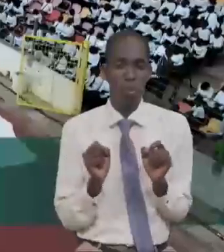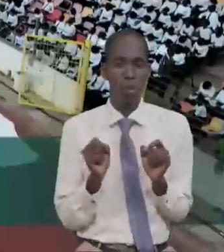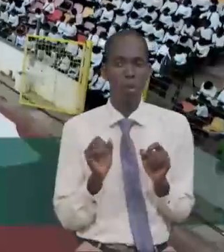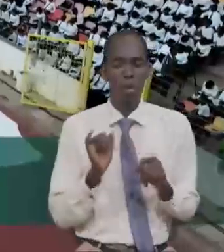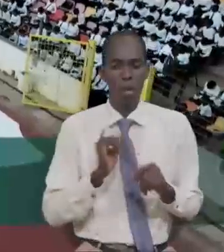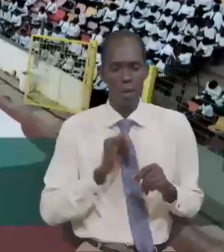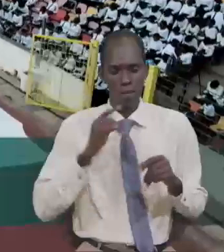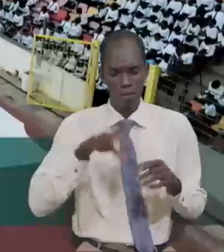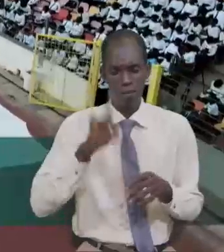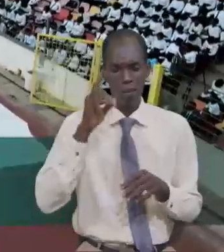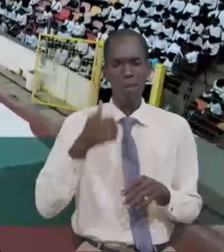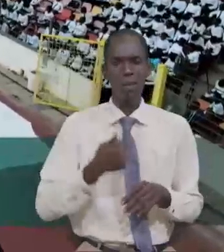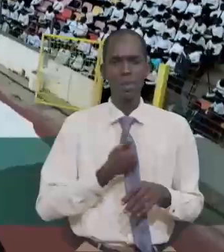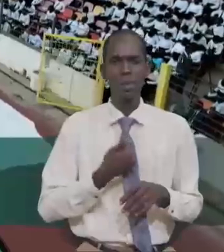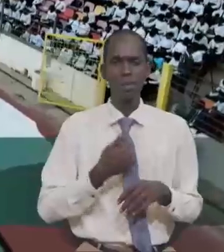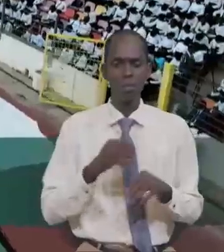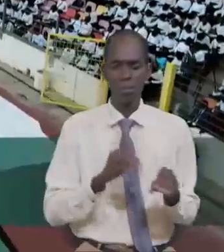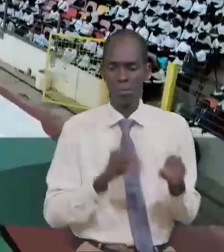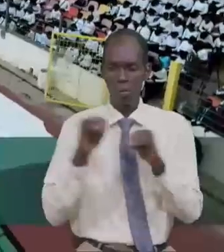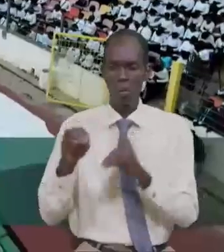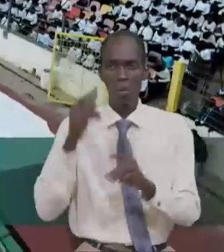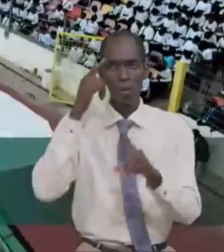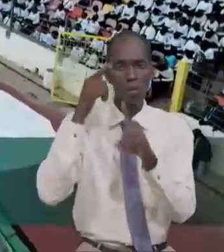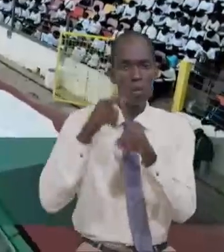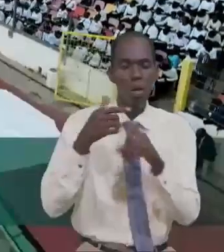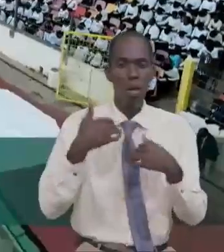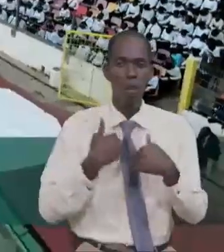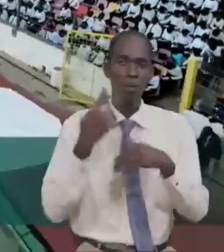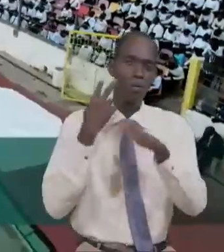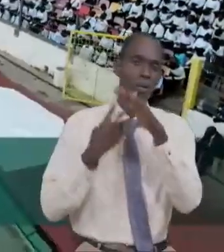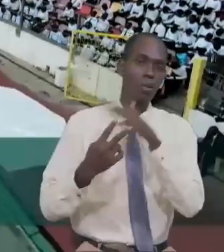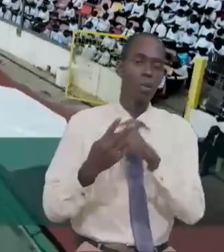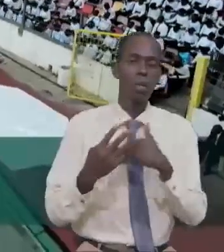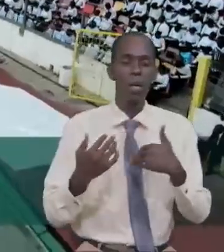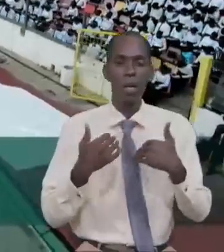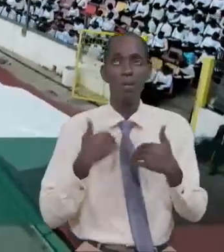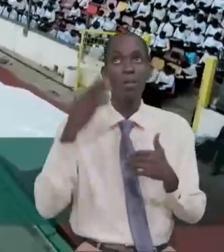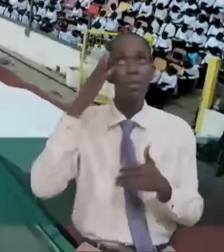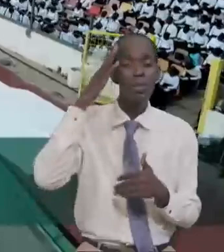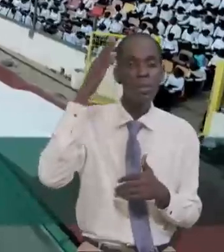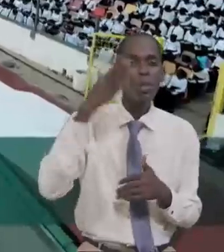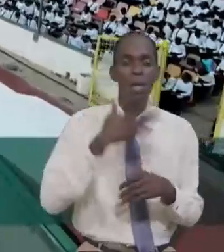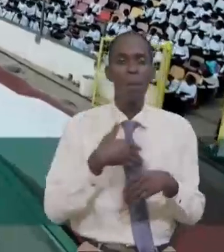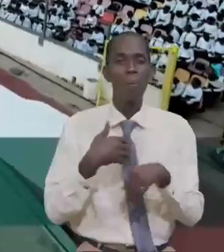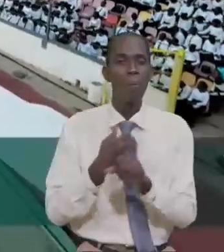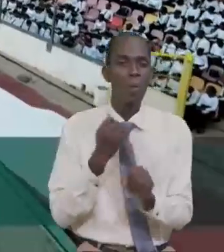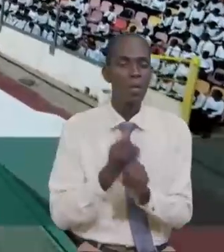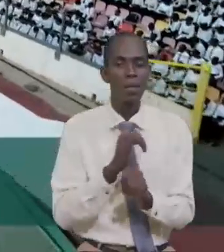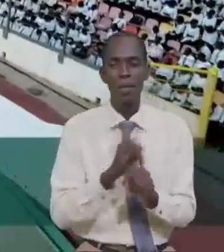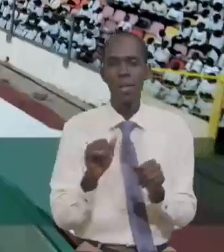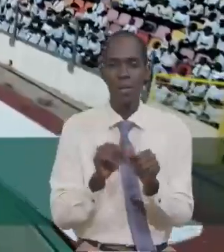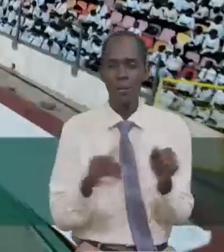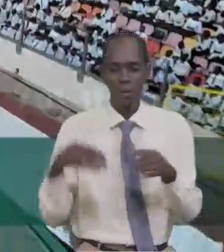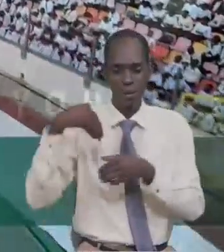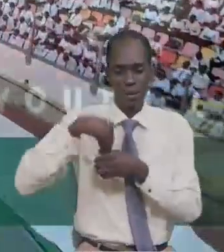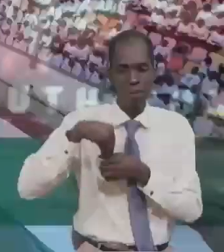making everything within me to cooperate and have determination that this that God has called me